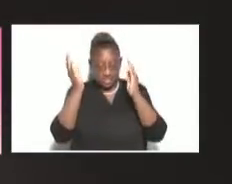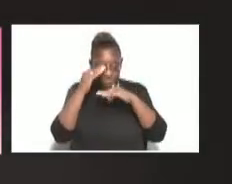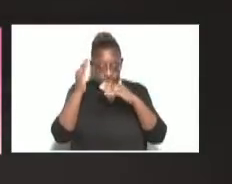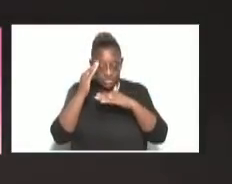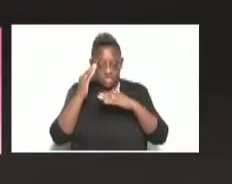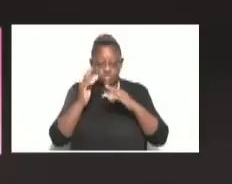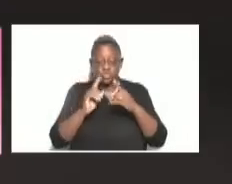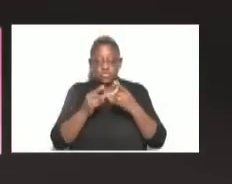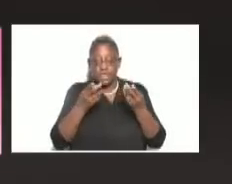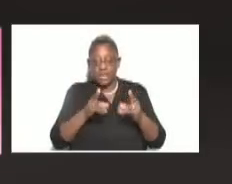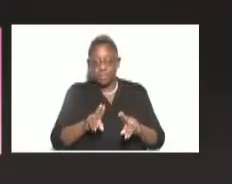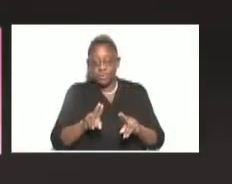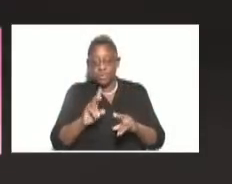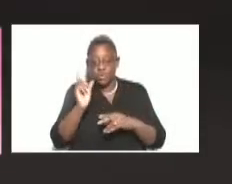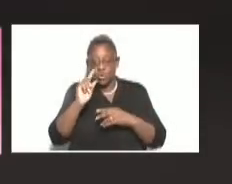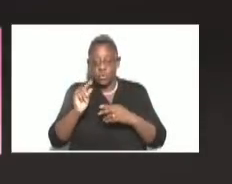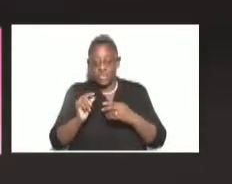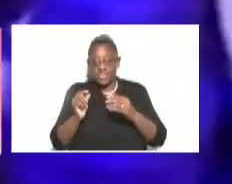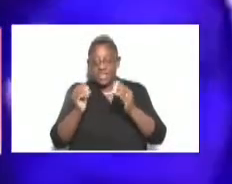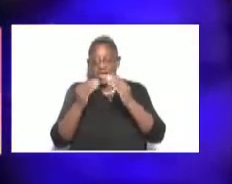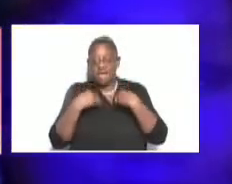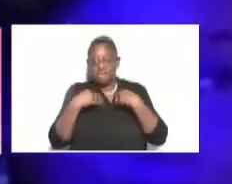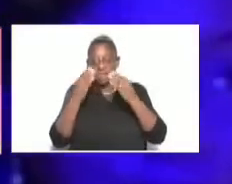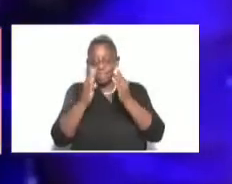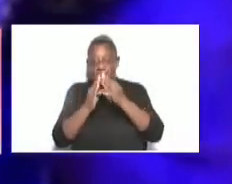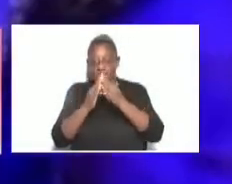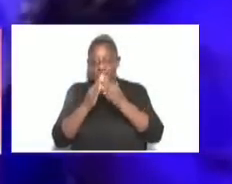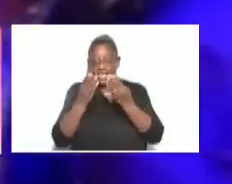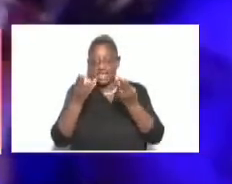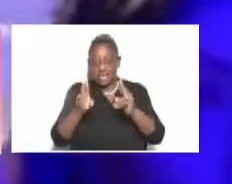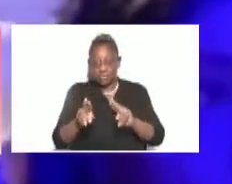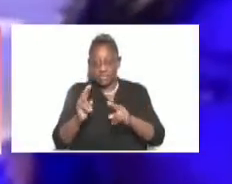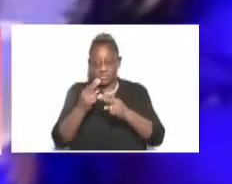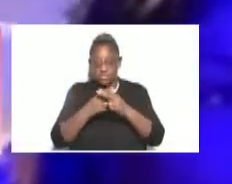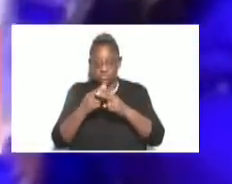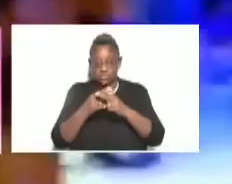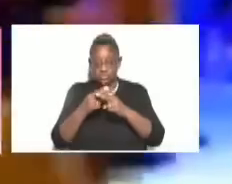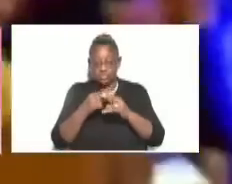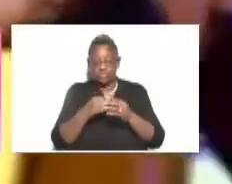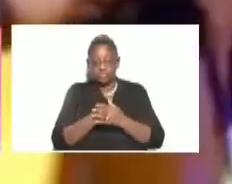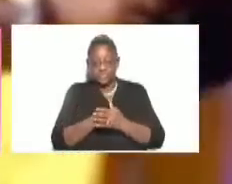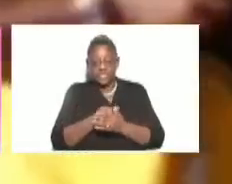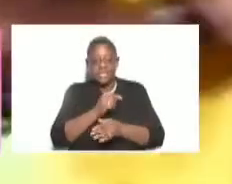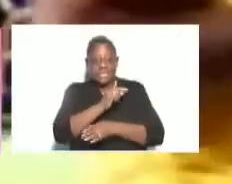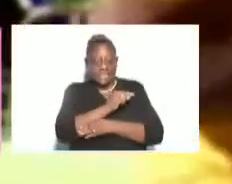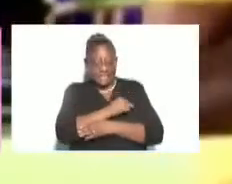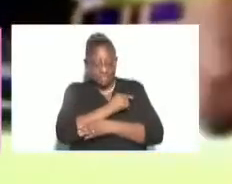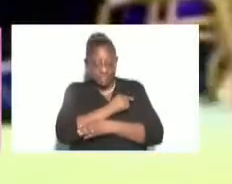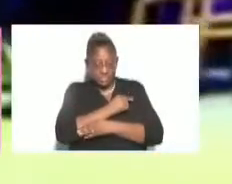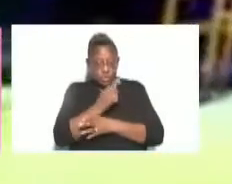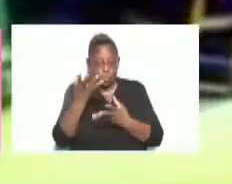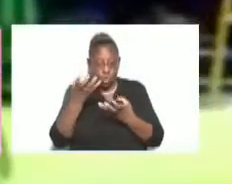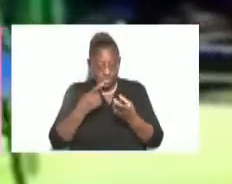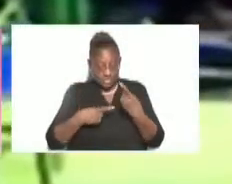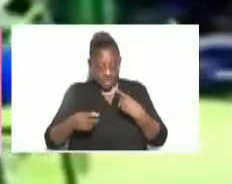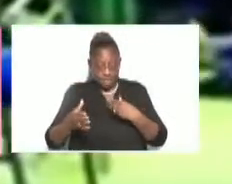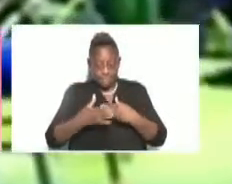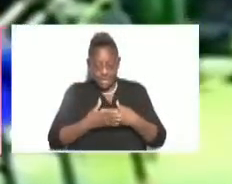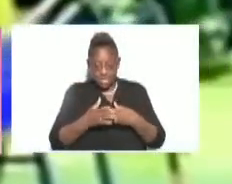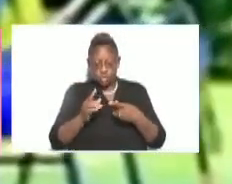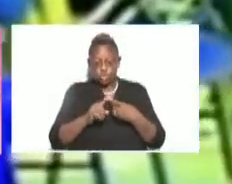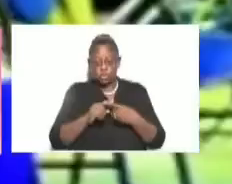during an upcoming candidates committee meeting. Gibson, though, is pretty confident of making a return to frontline